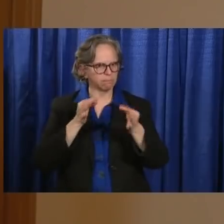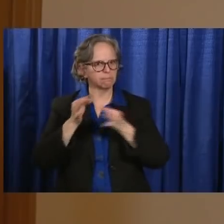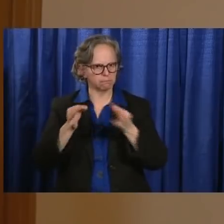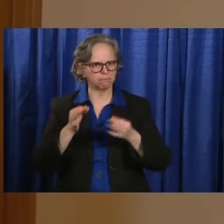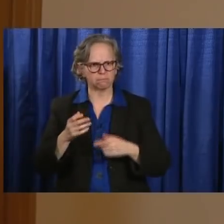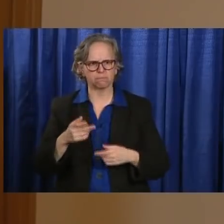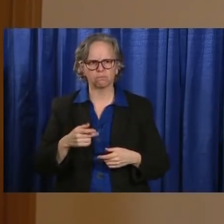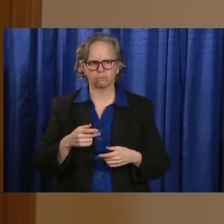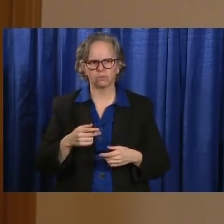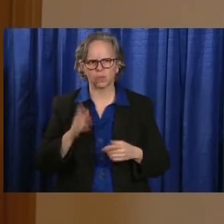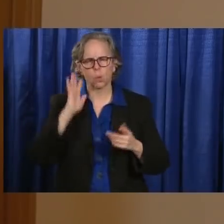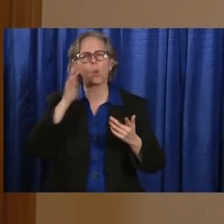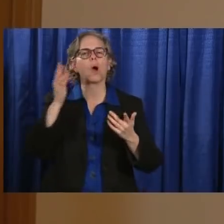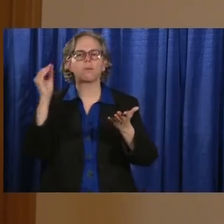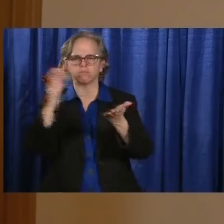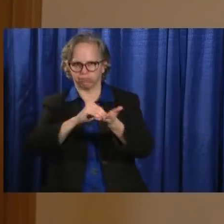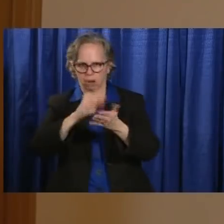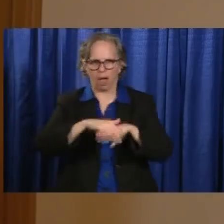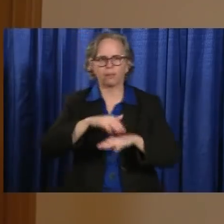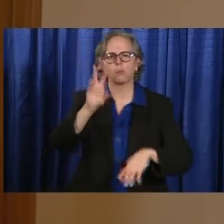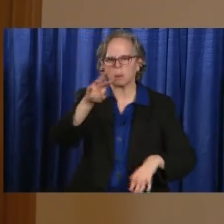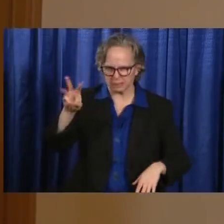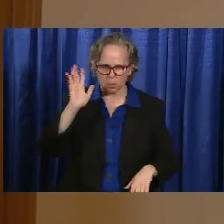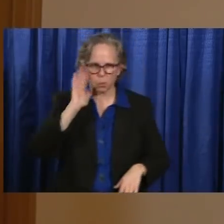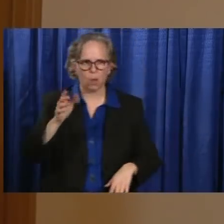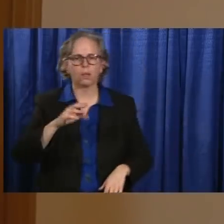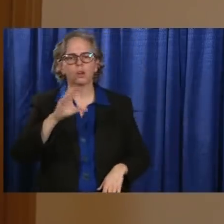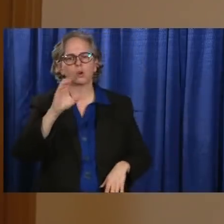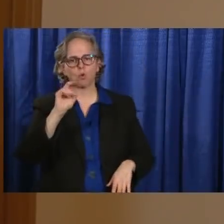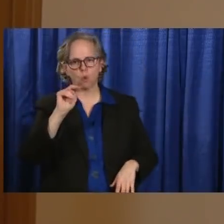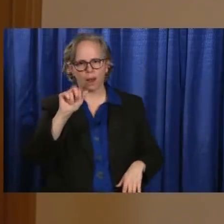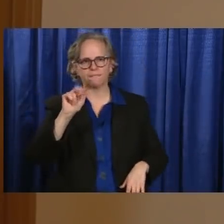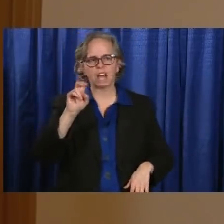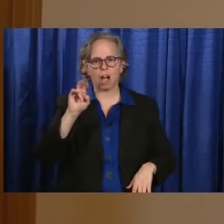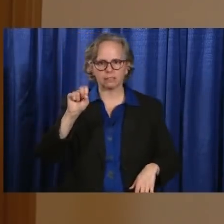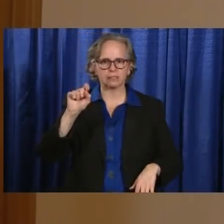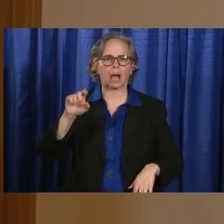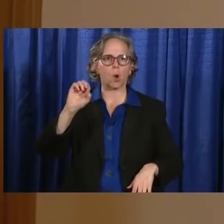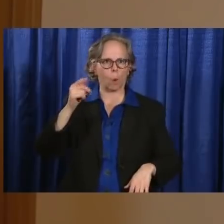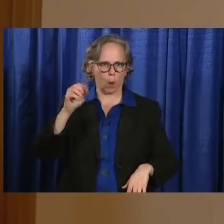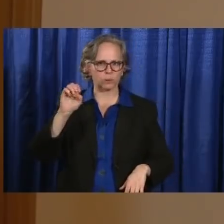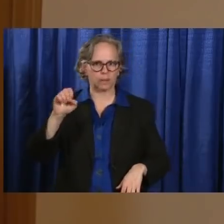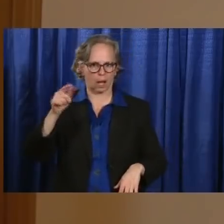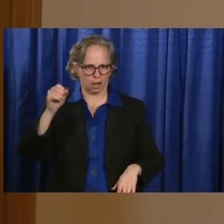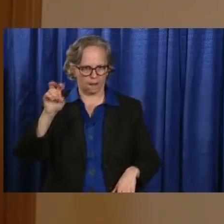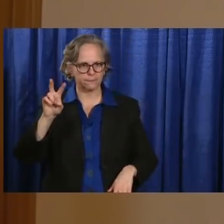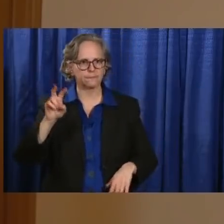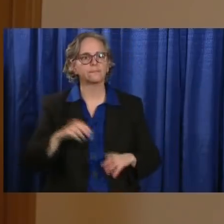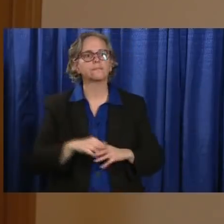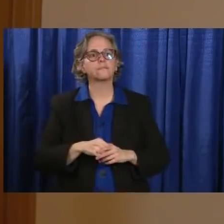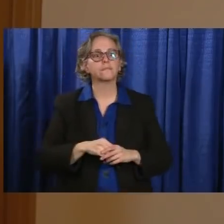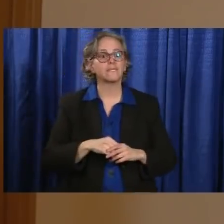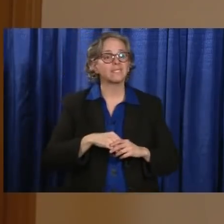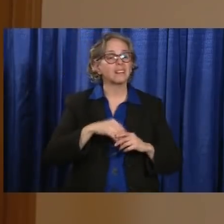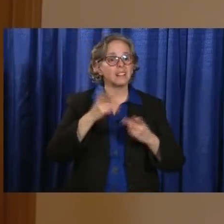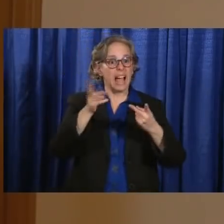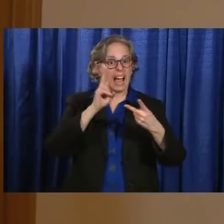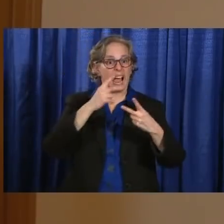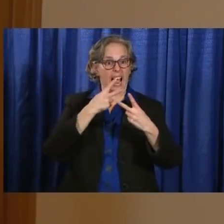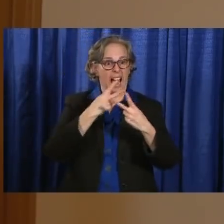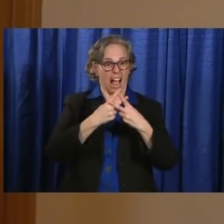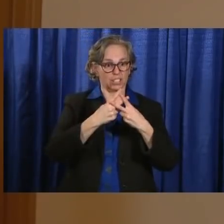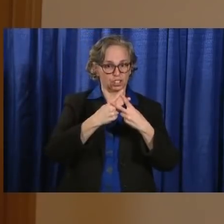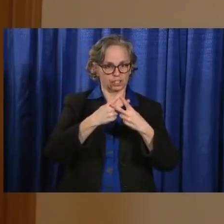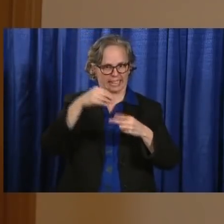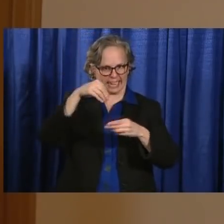coronavirus.ohio.gov. But our hashtag in this Together Ohio is a great place to show what